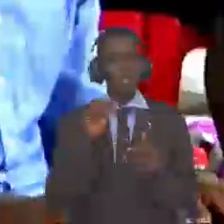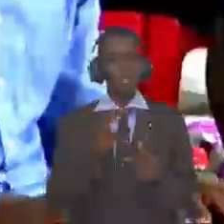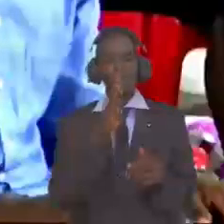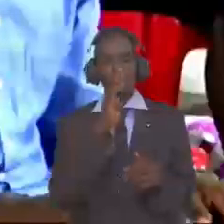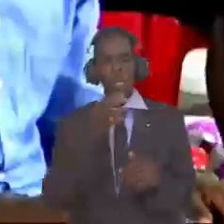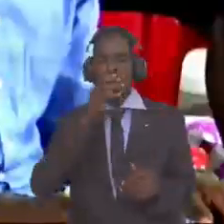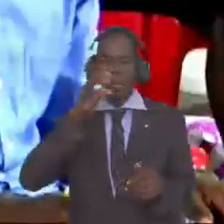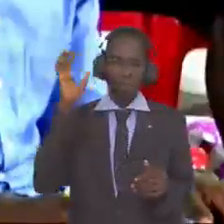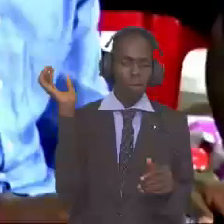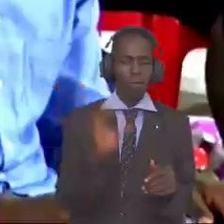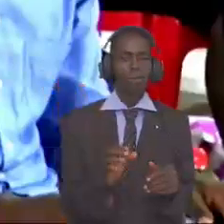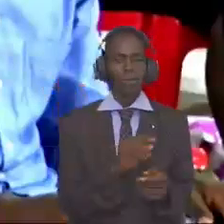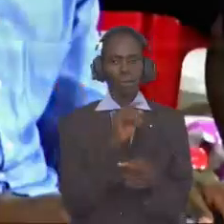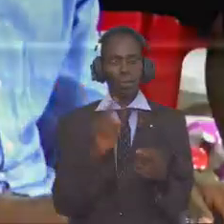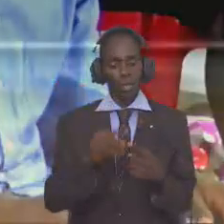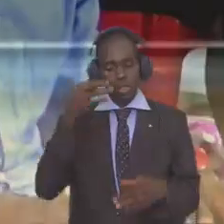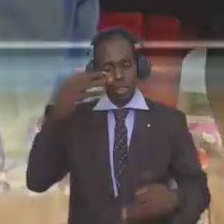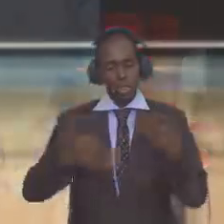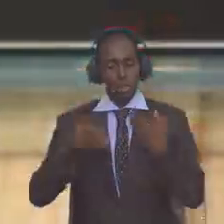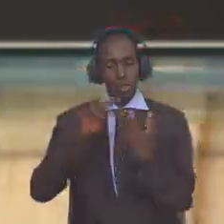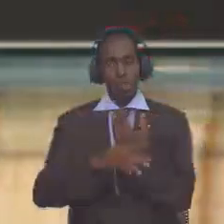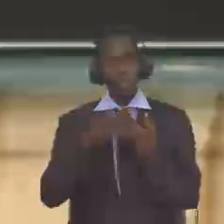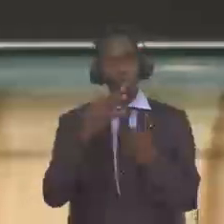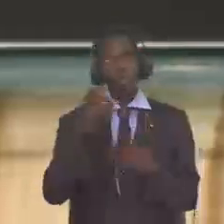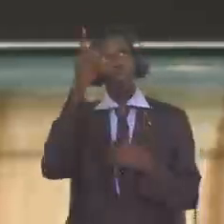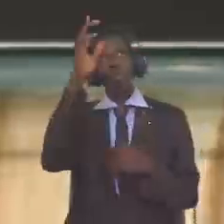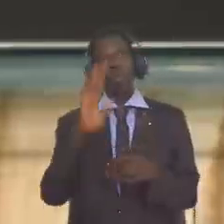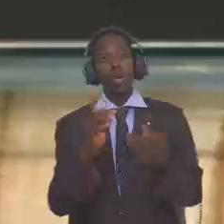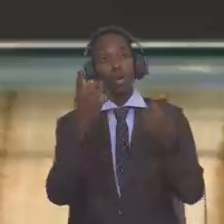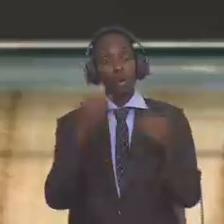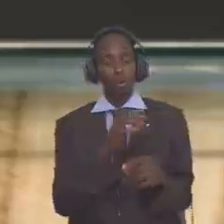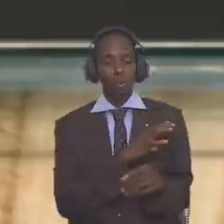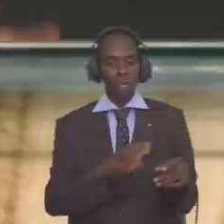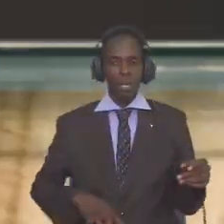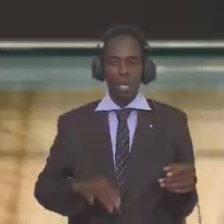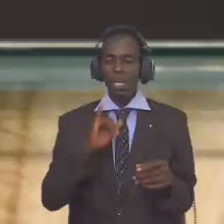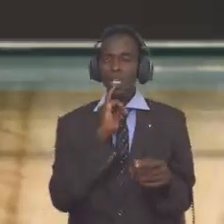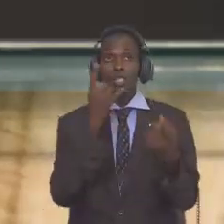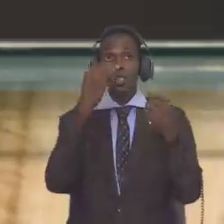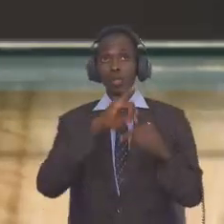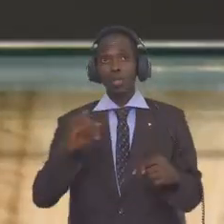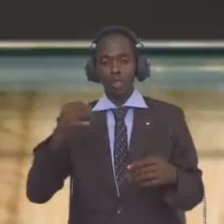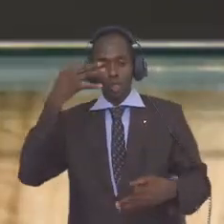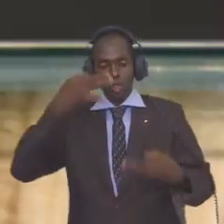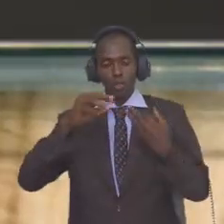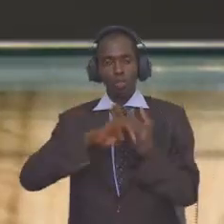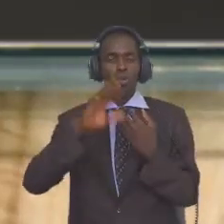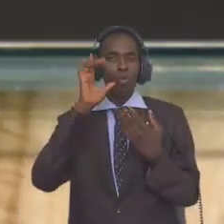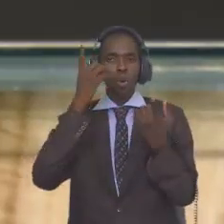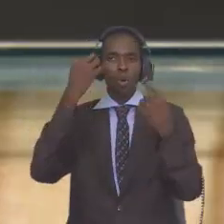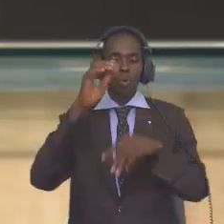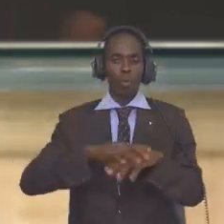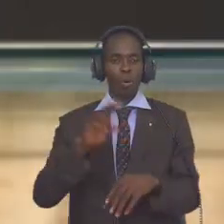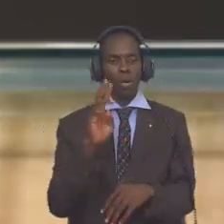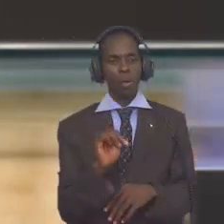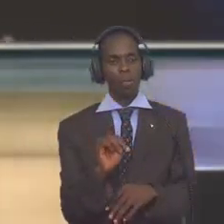he's accursed. And when the judgment of God comes, Christ is coming, judgment will come upon him. There